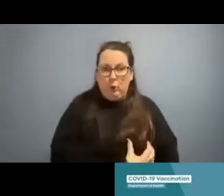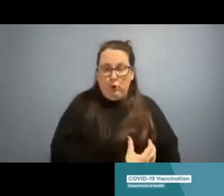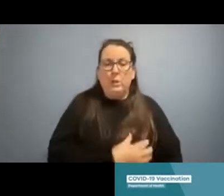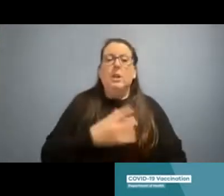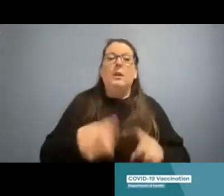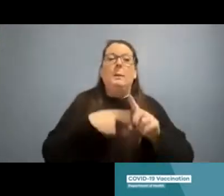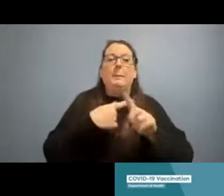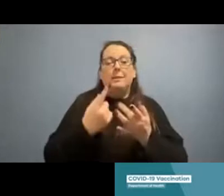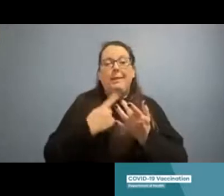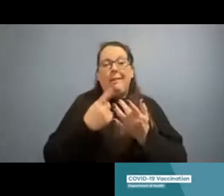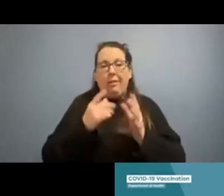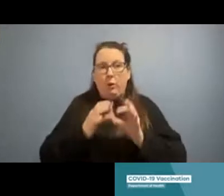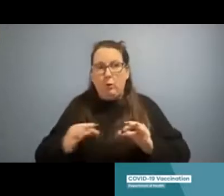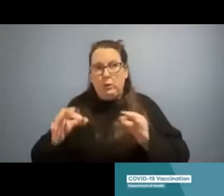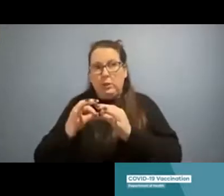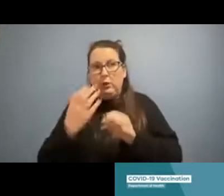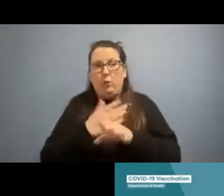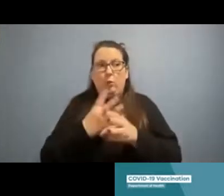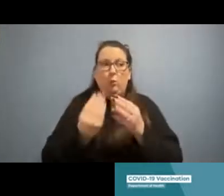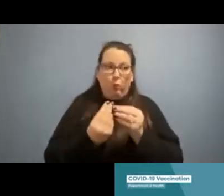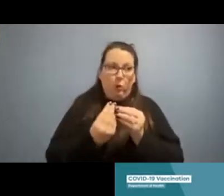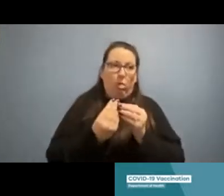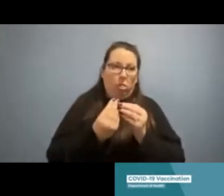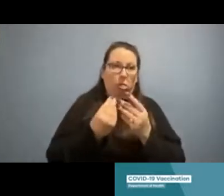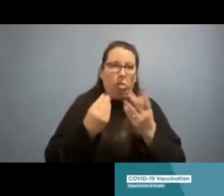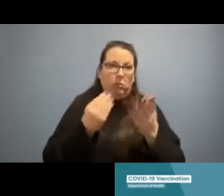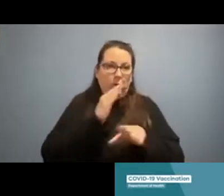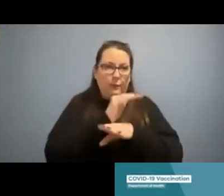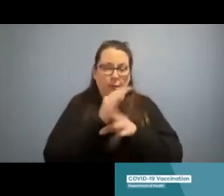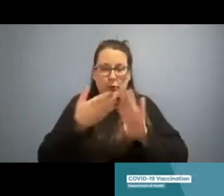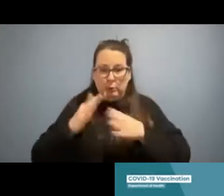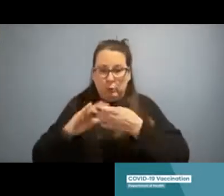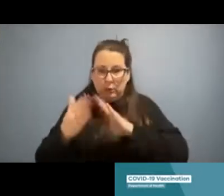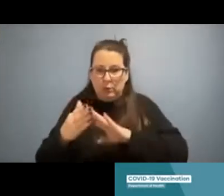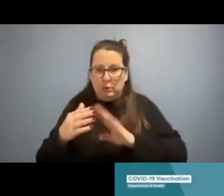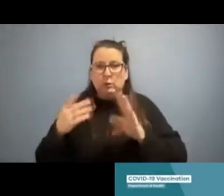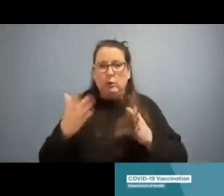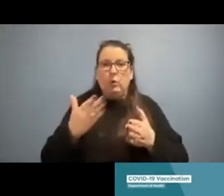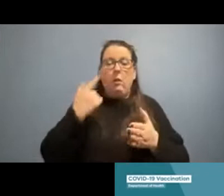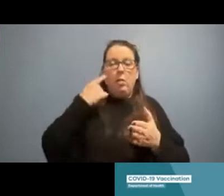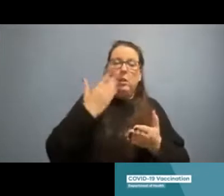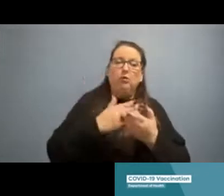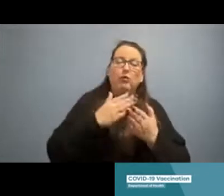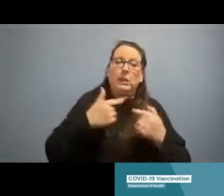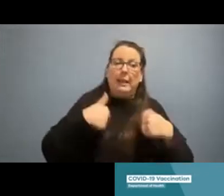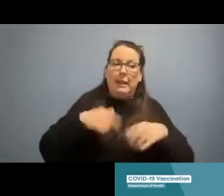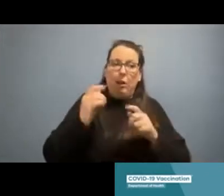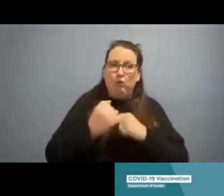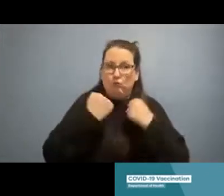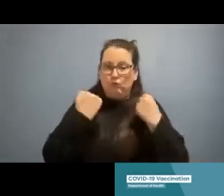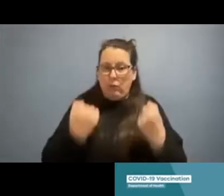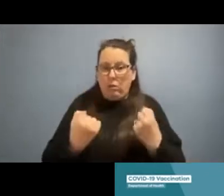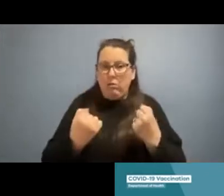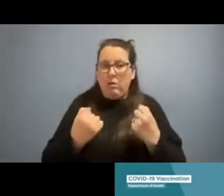communities. And I think it's been one of the greatest strengths at different times in our COVID response,